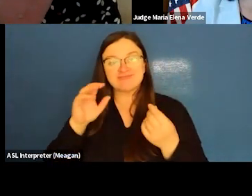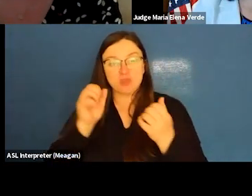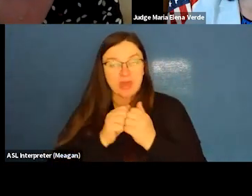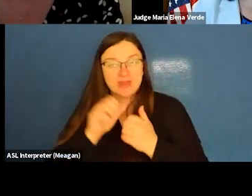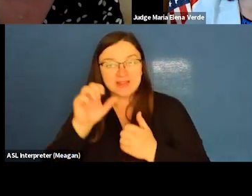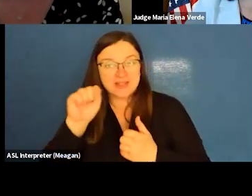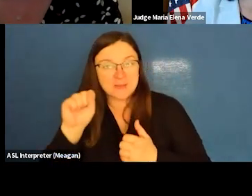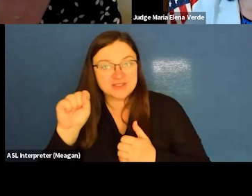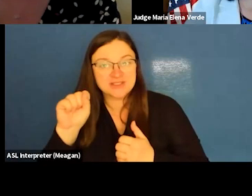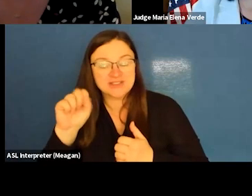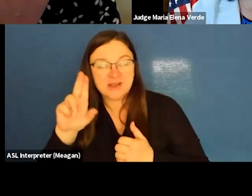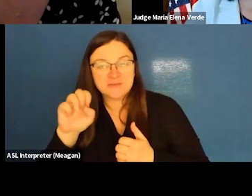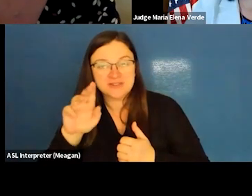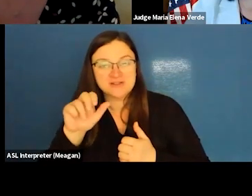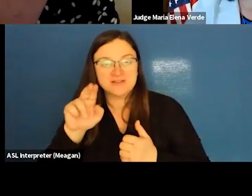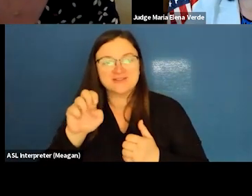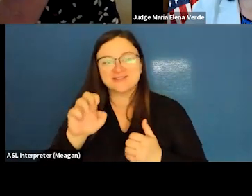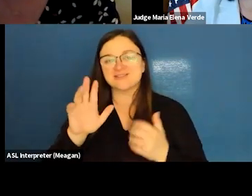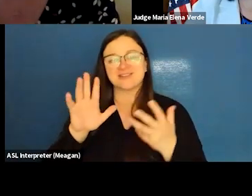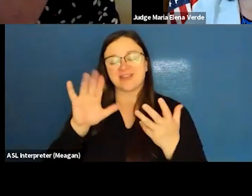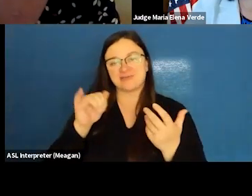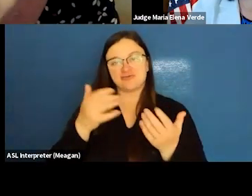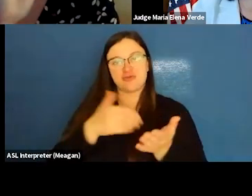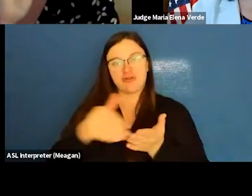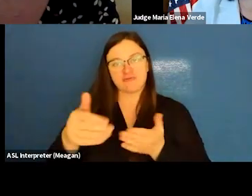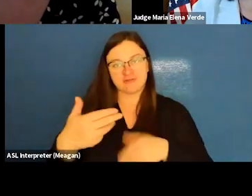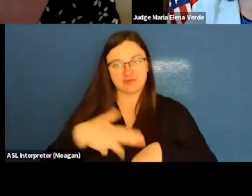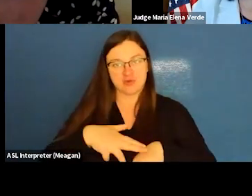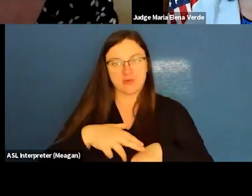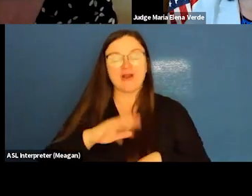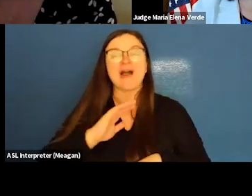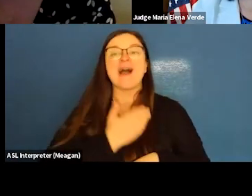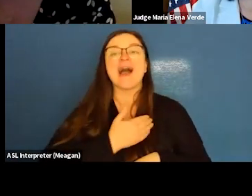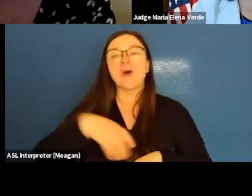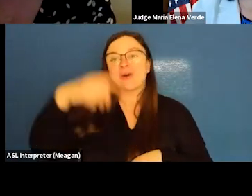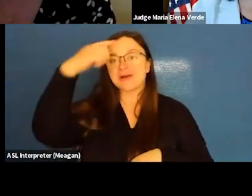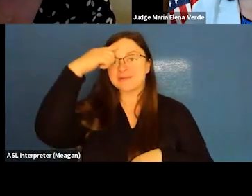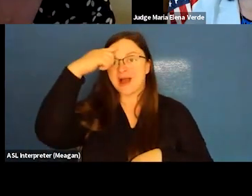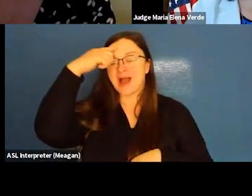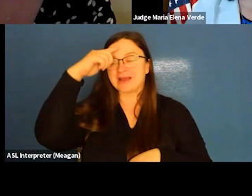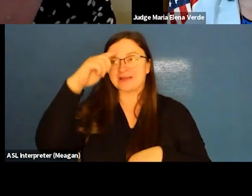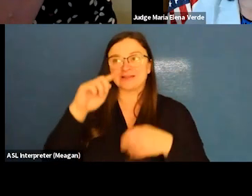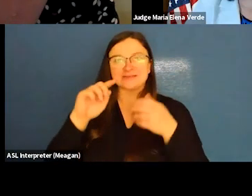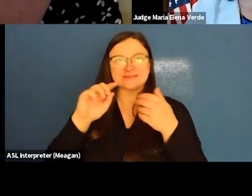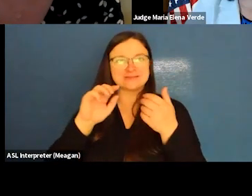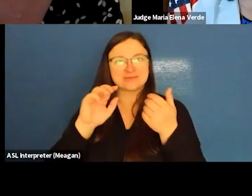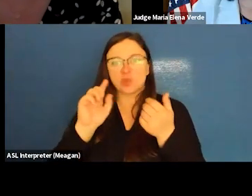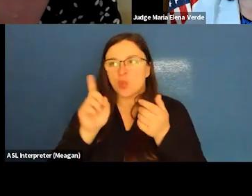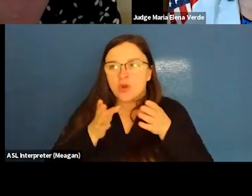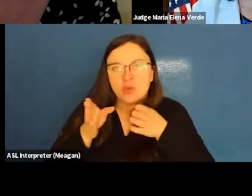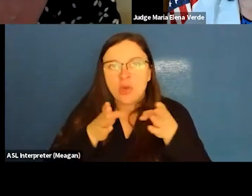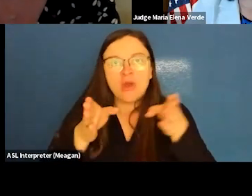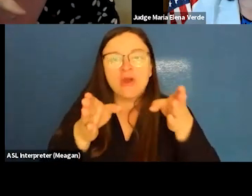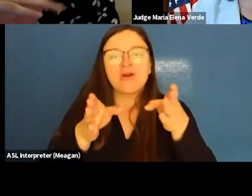That's very neurological. Our brains often go to the path of least resistance in terms of when we are